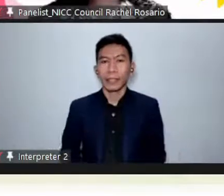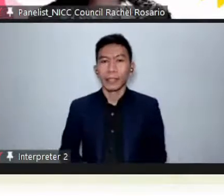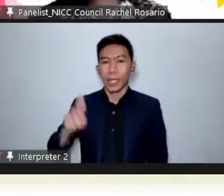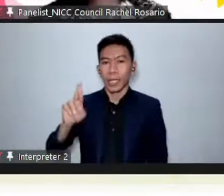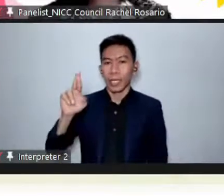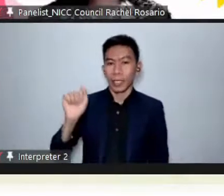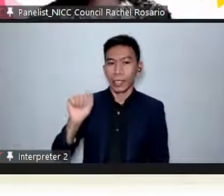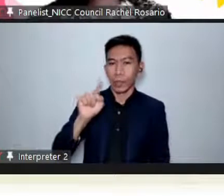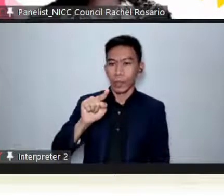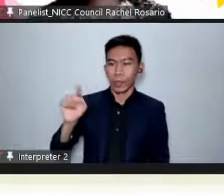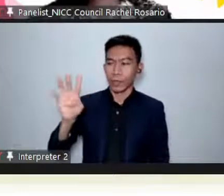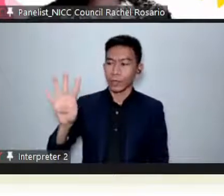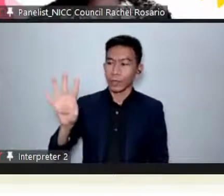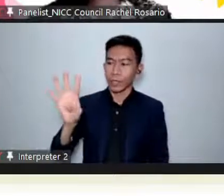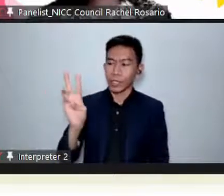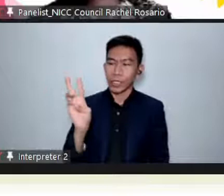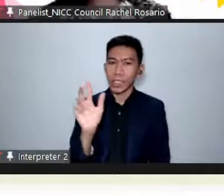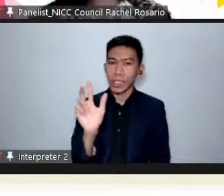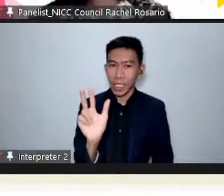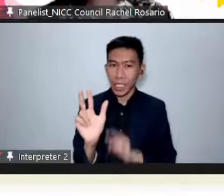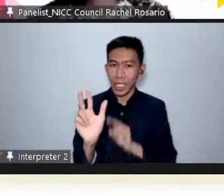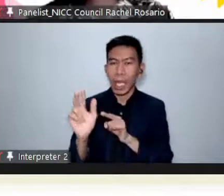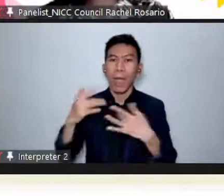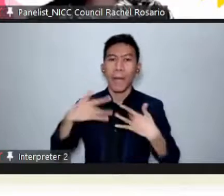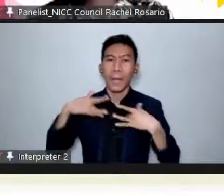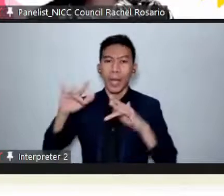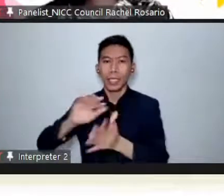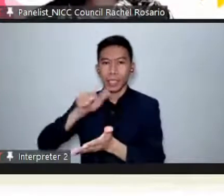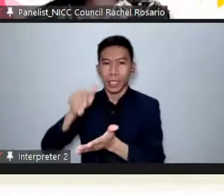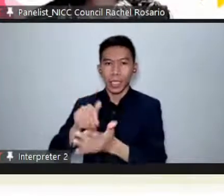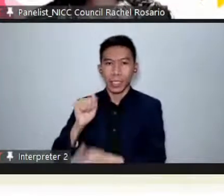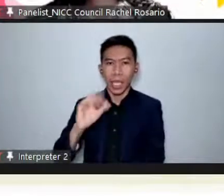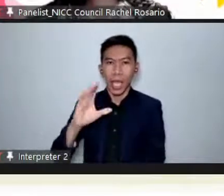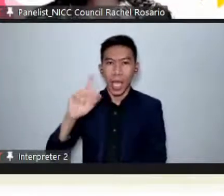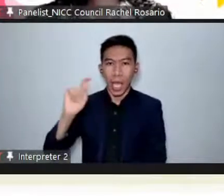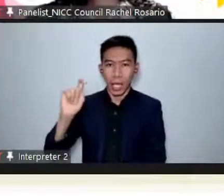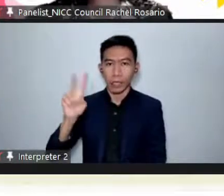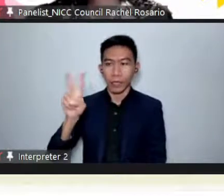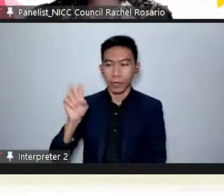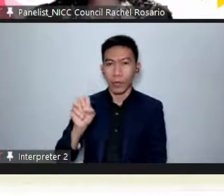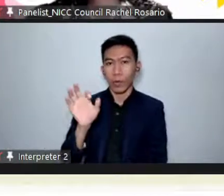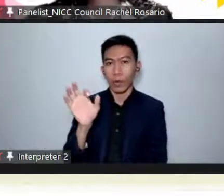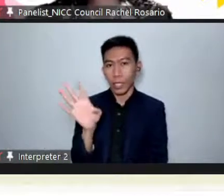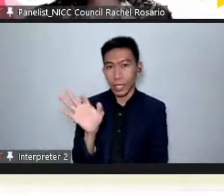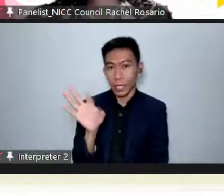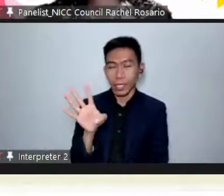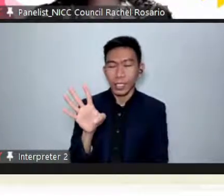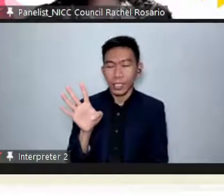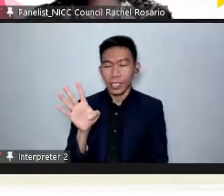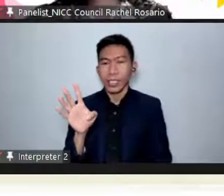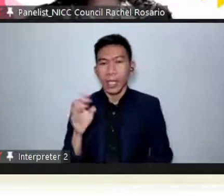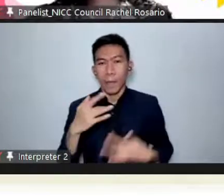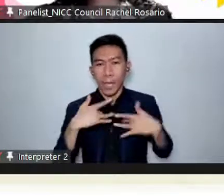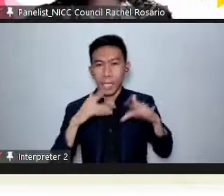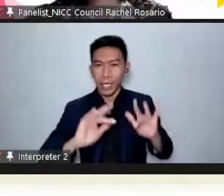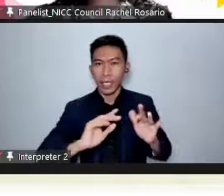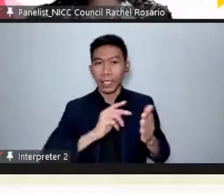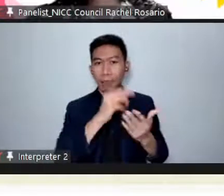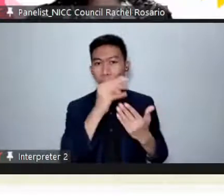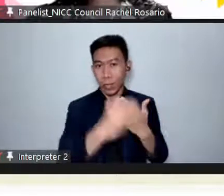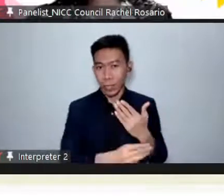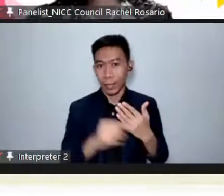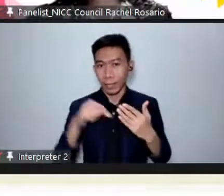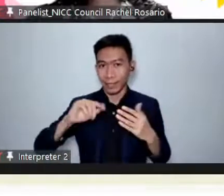Act 11463, also known as the Malasakit Centers Act of 2019, the Malasakit Program Office